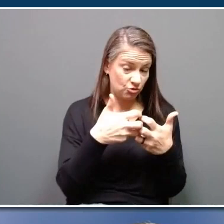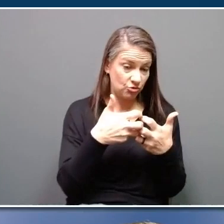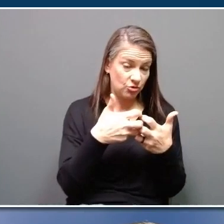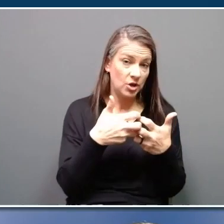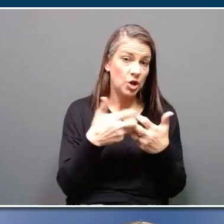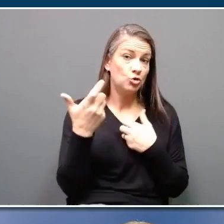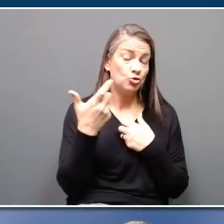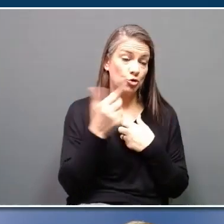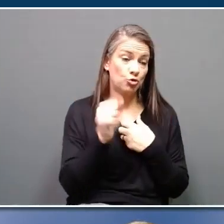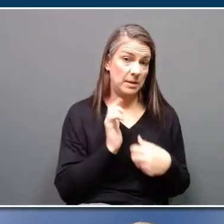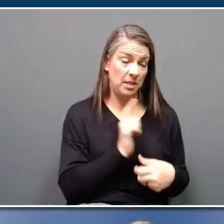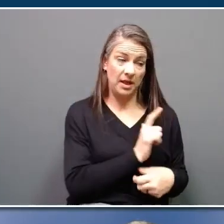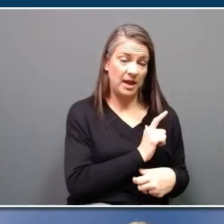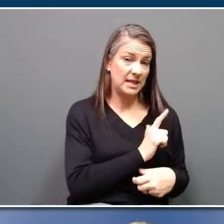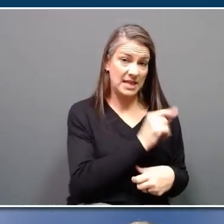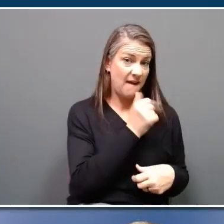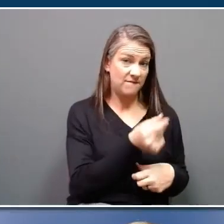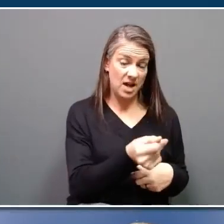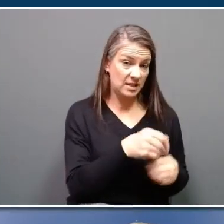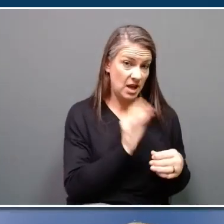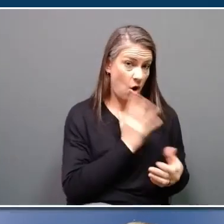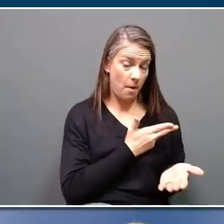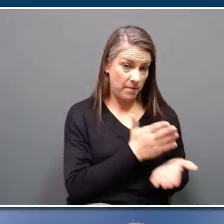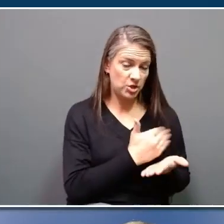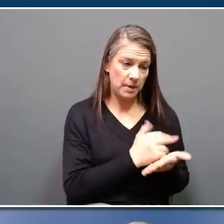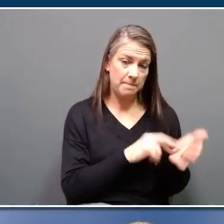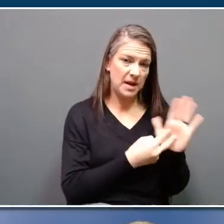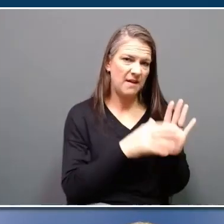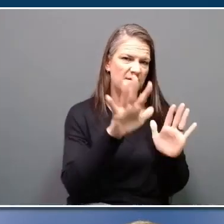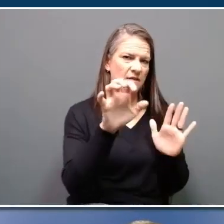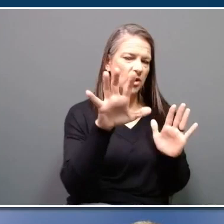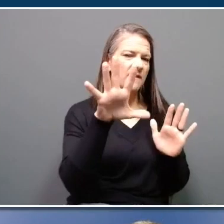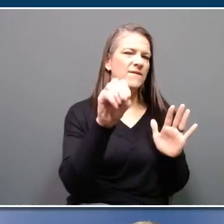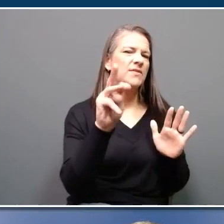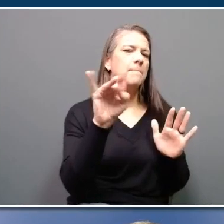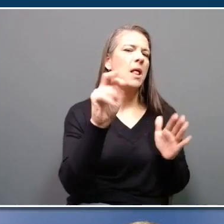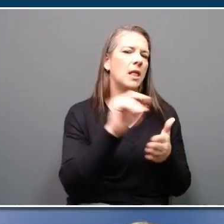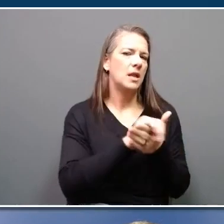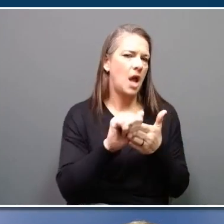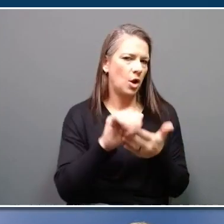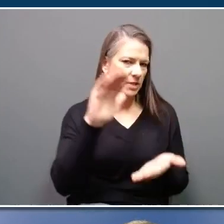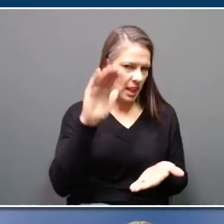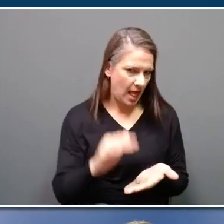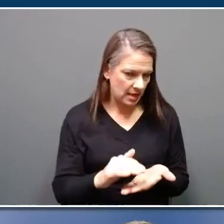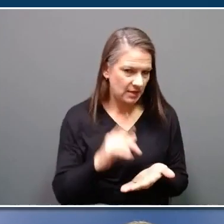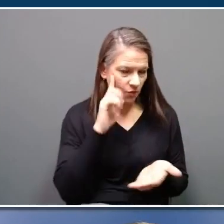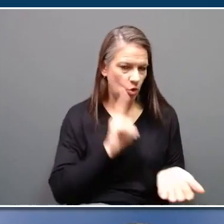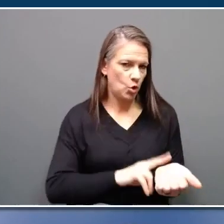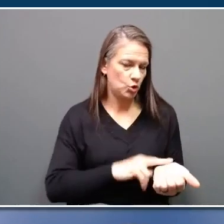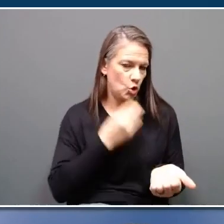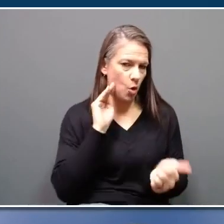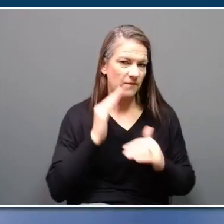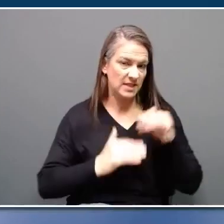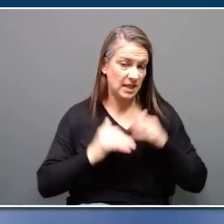Assembly's failure to fund what we put in our budget would mean $550 million less for our nursing home facilities over